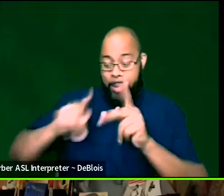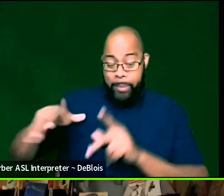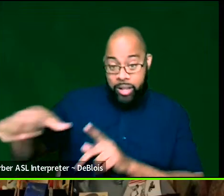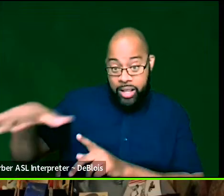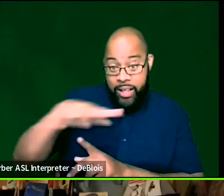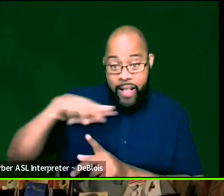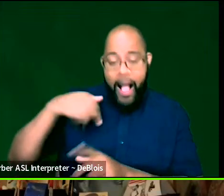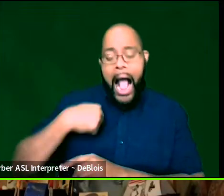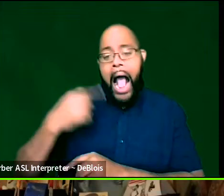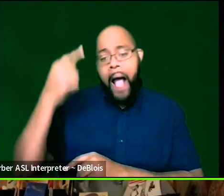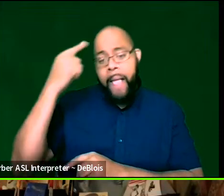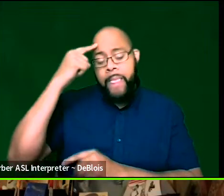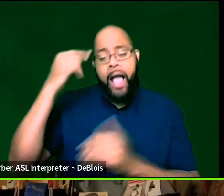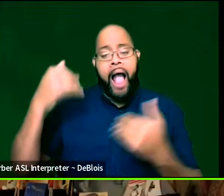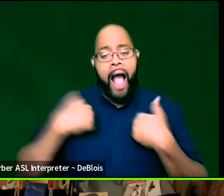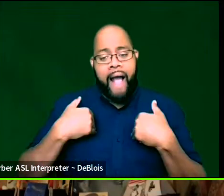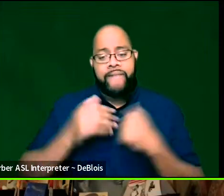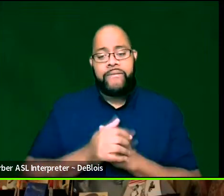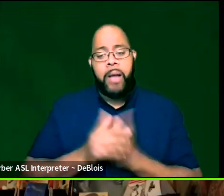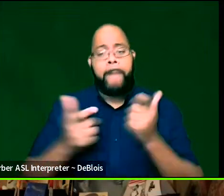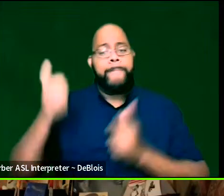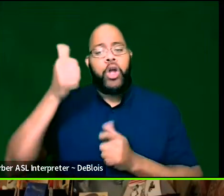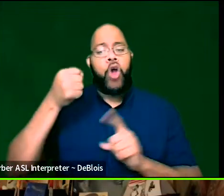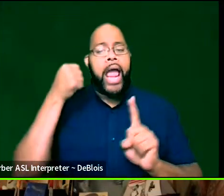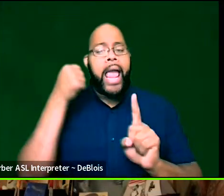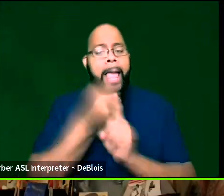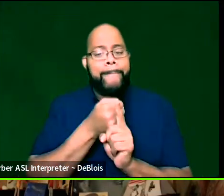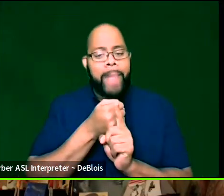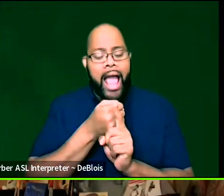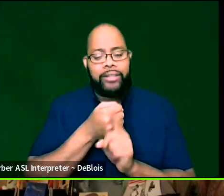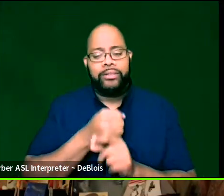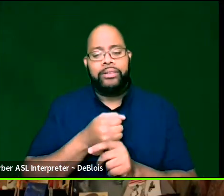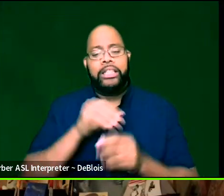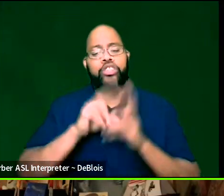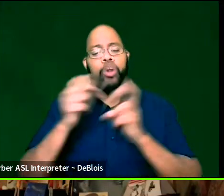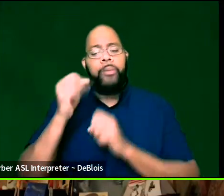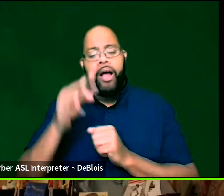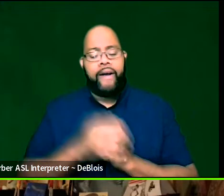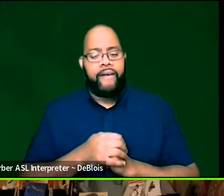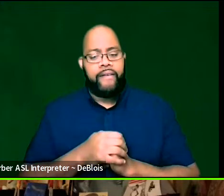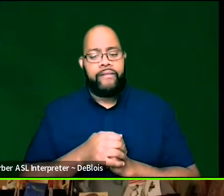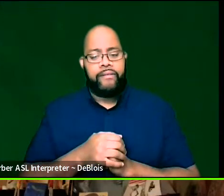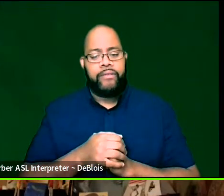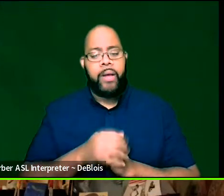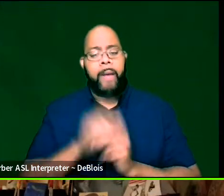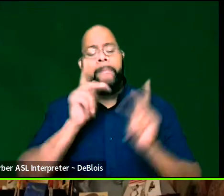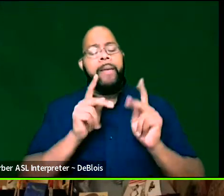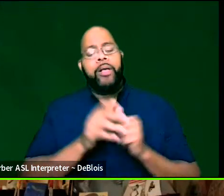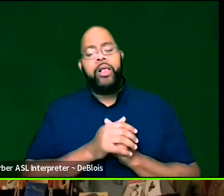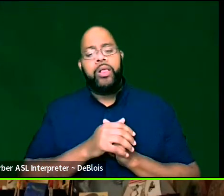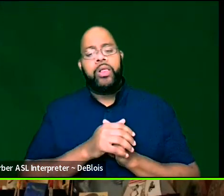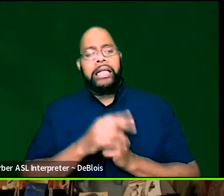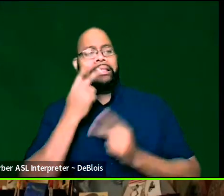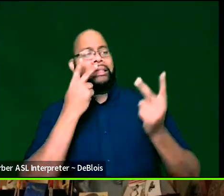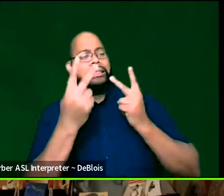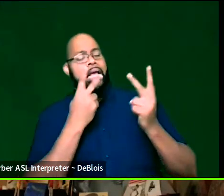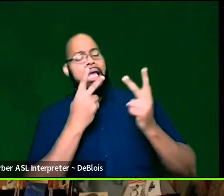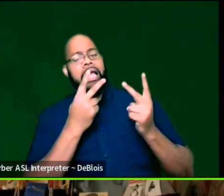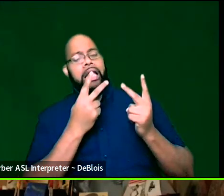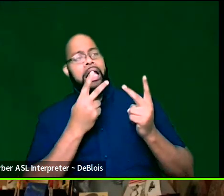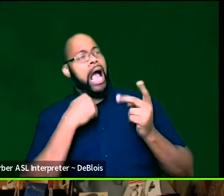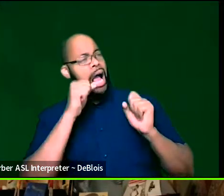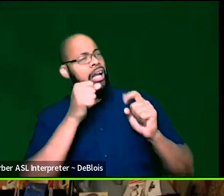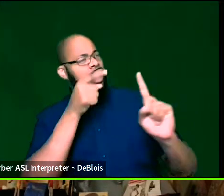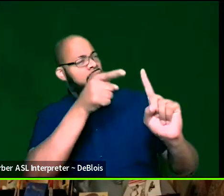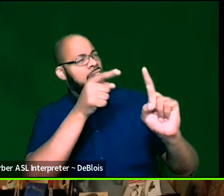I think, have a bigger impact in terms of people seeing, I can